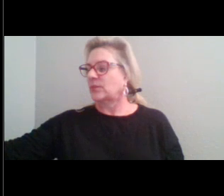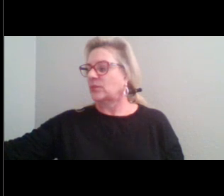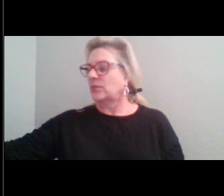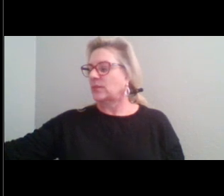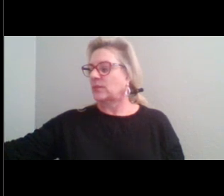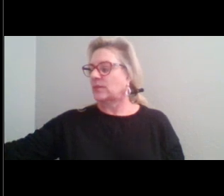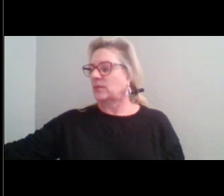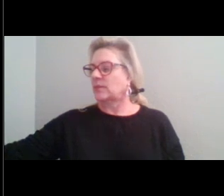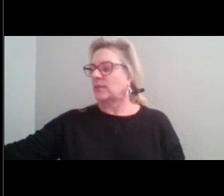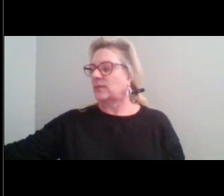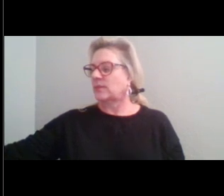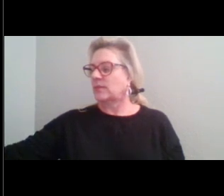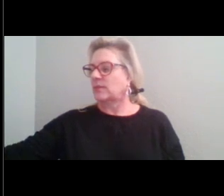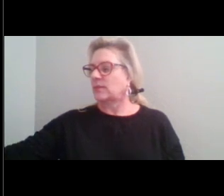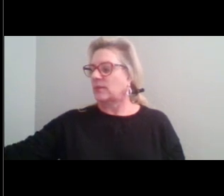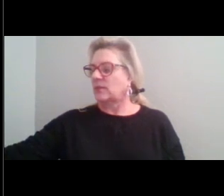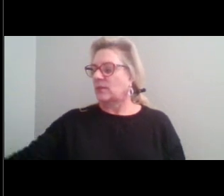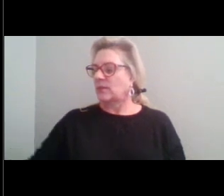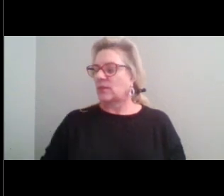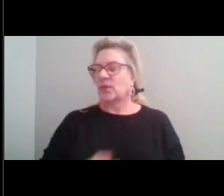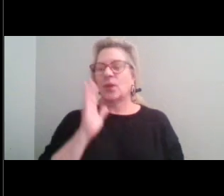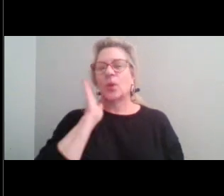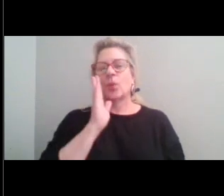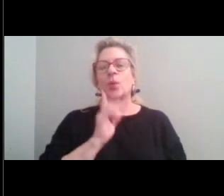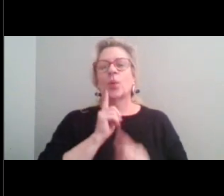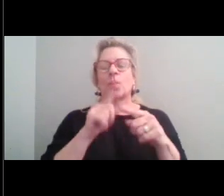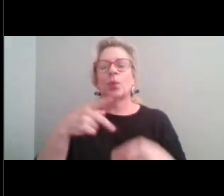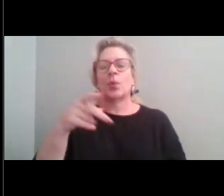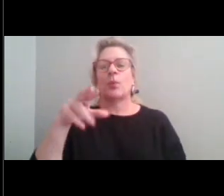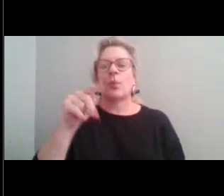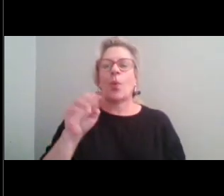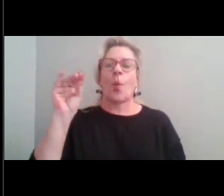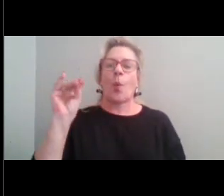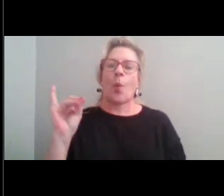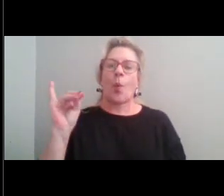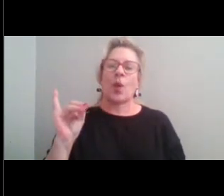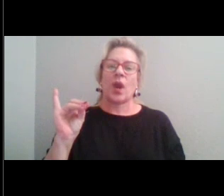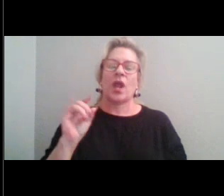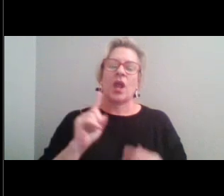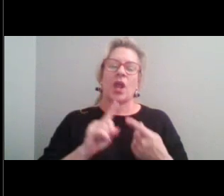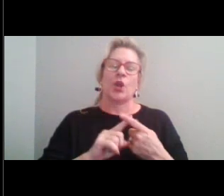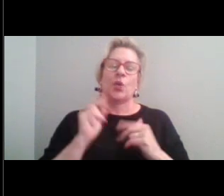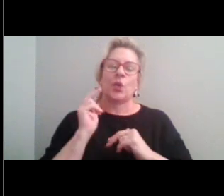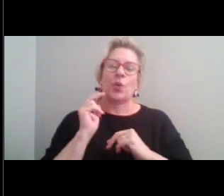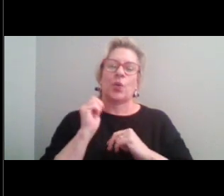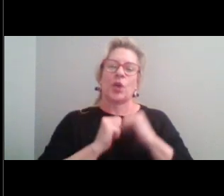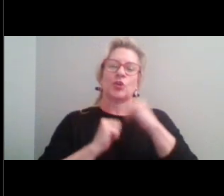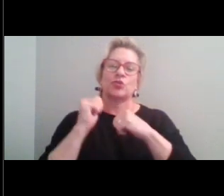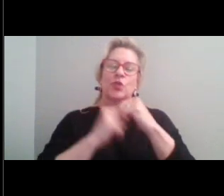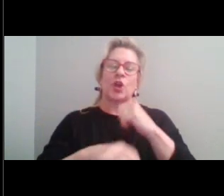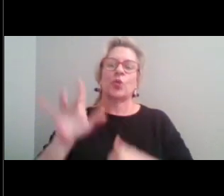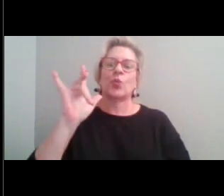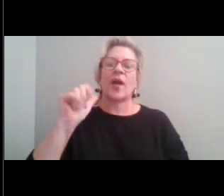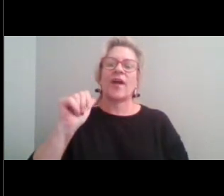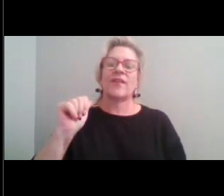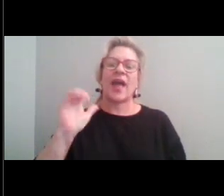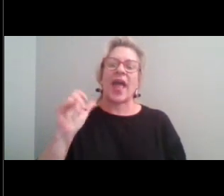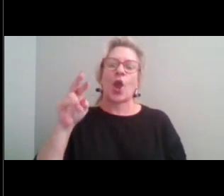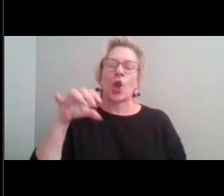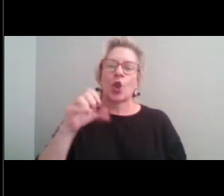$36.6 million will go to the Port of Oakland to construct a 25-acre off-dock container support